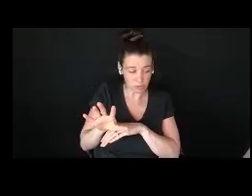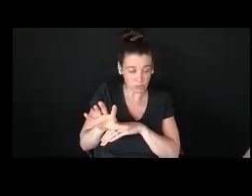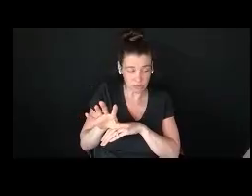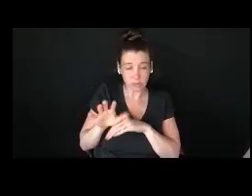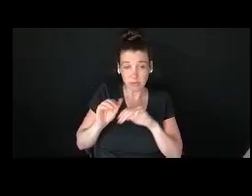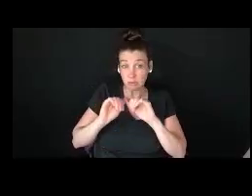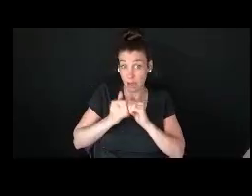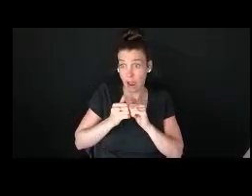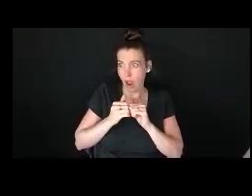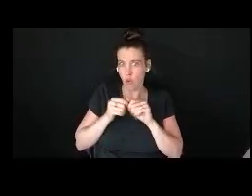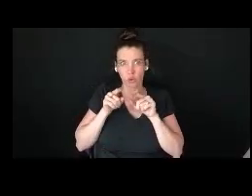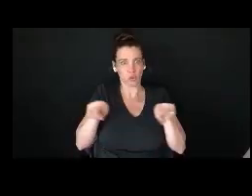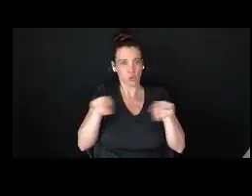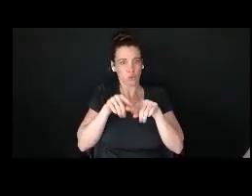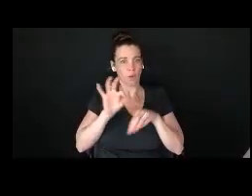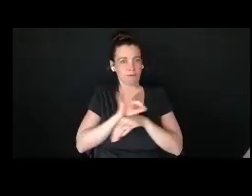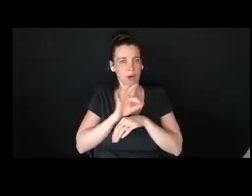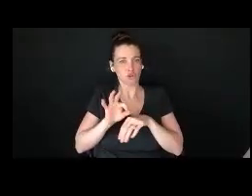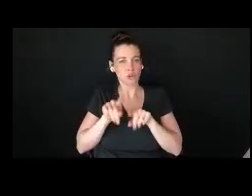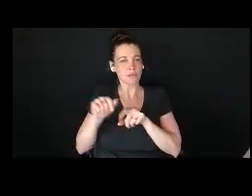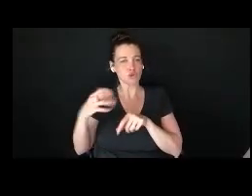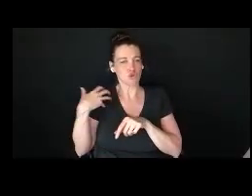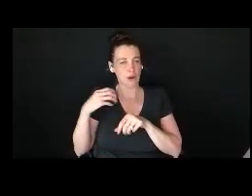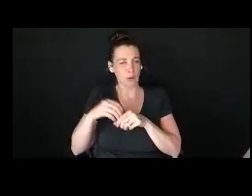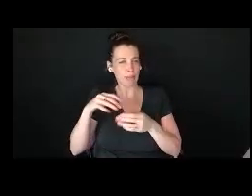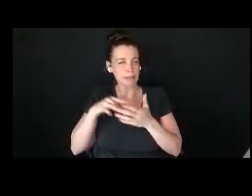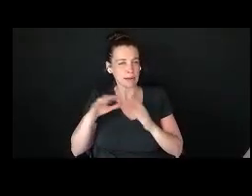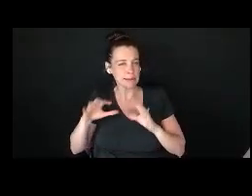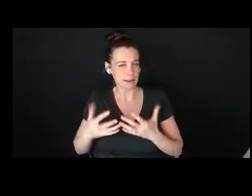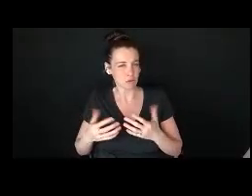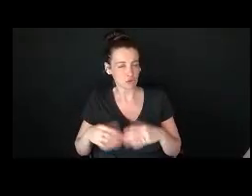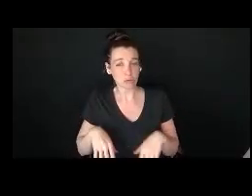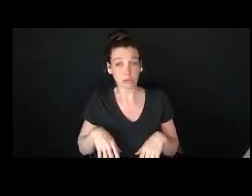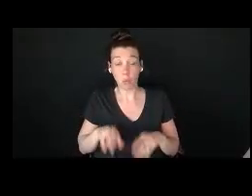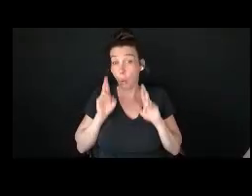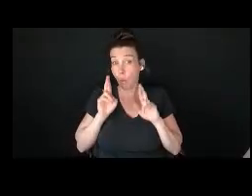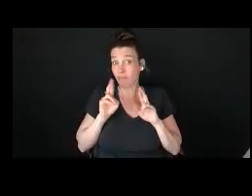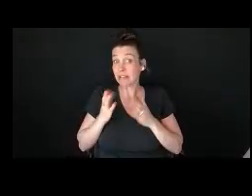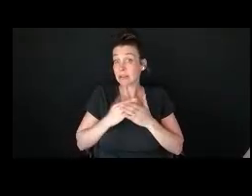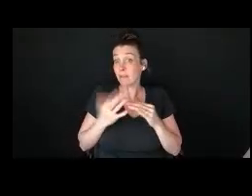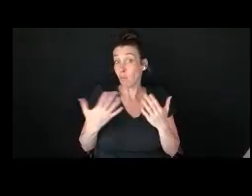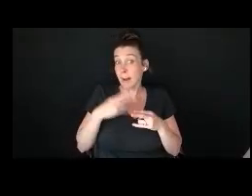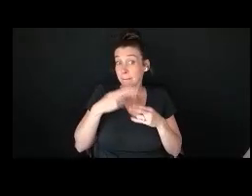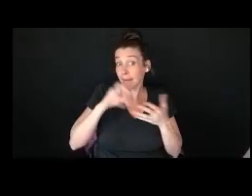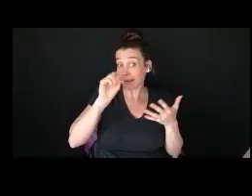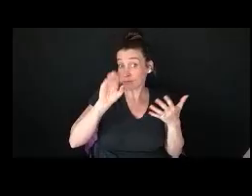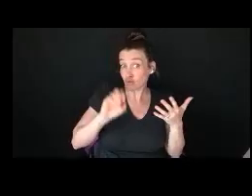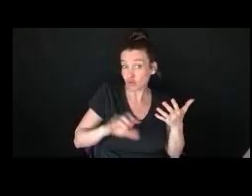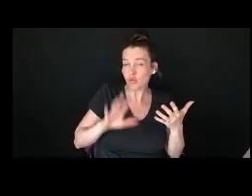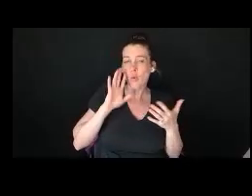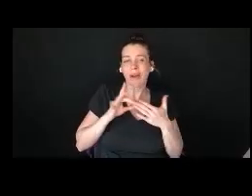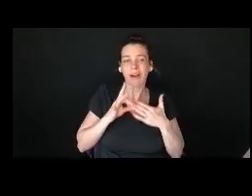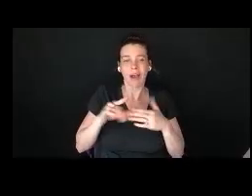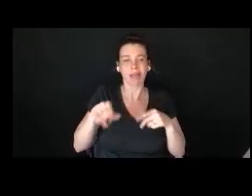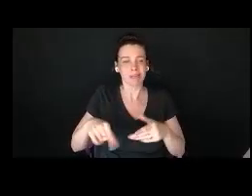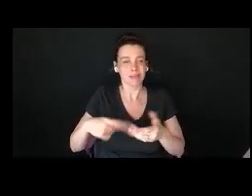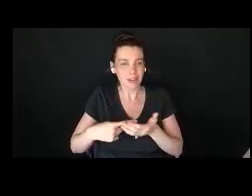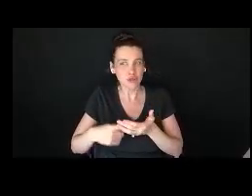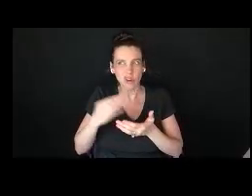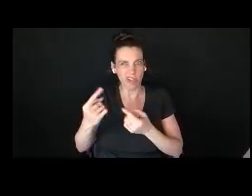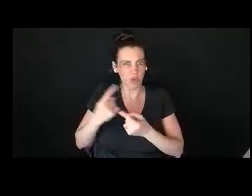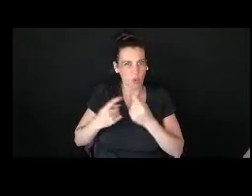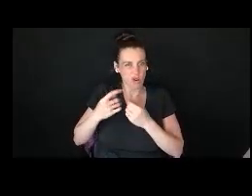how you function as a chair in the study sections, and hopefully some of the points I mentioned here can guide the discussion and questions that are going to